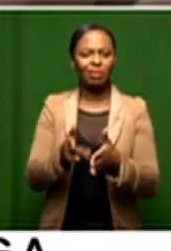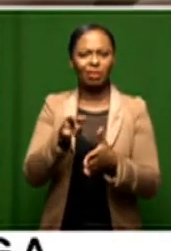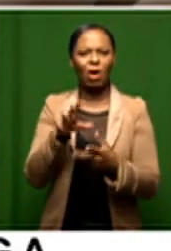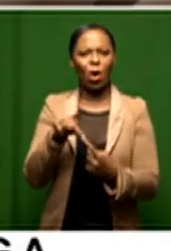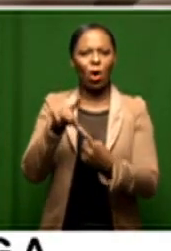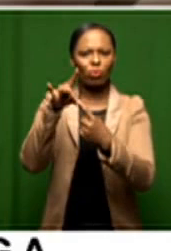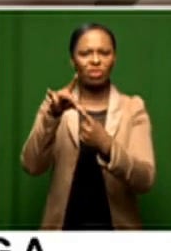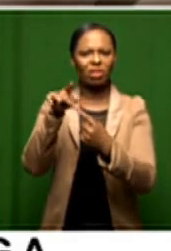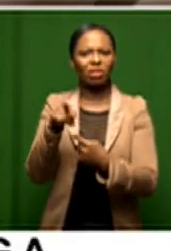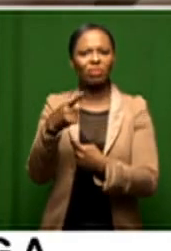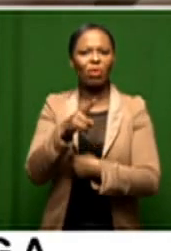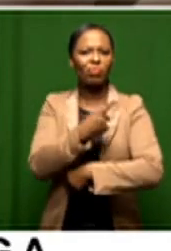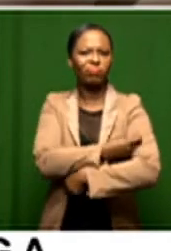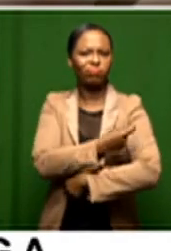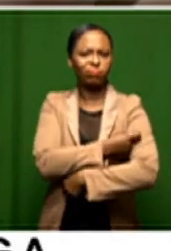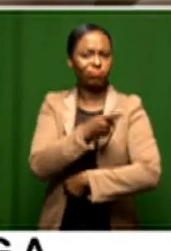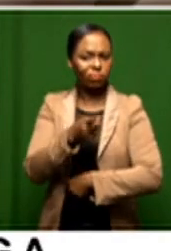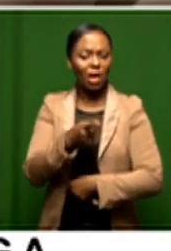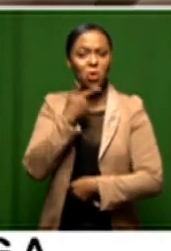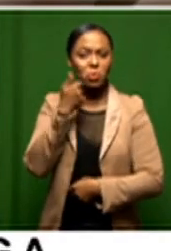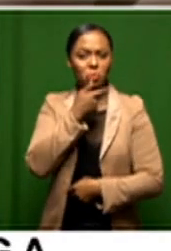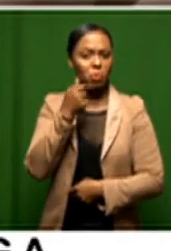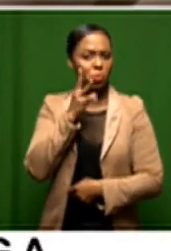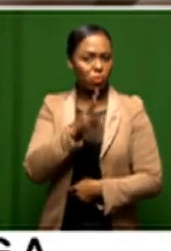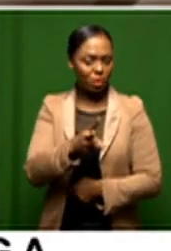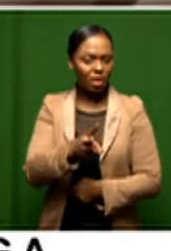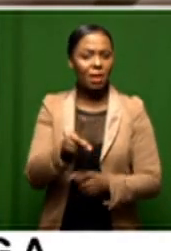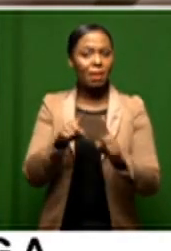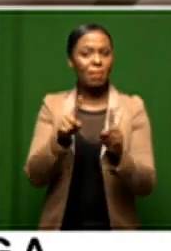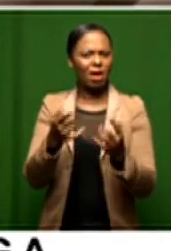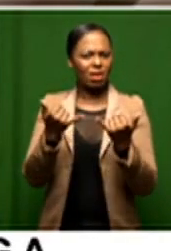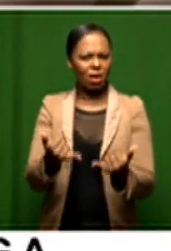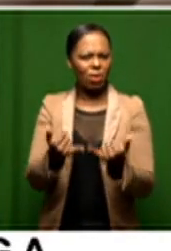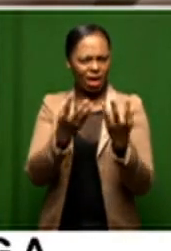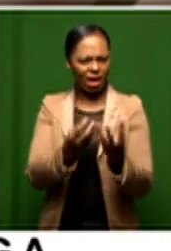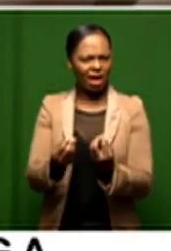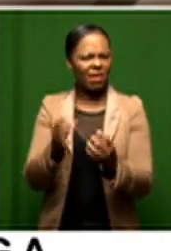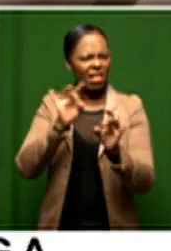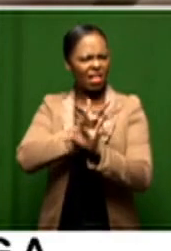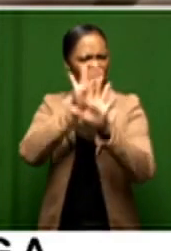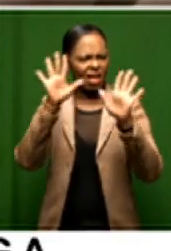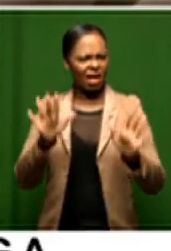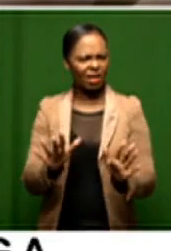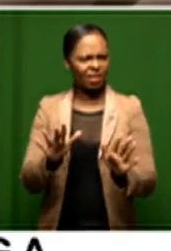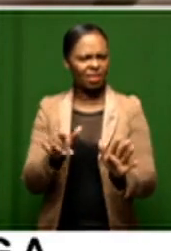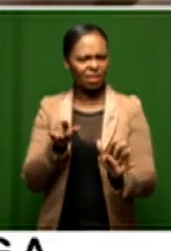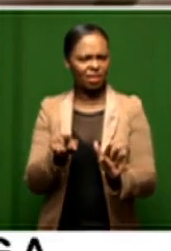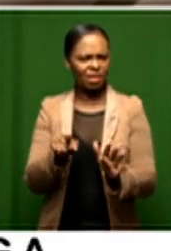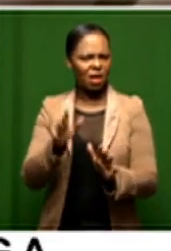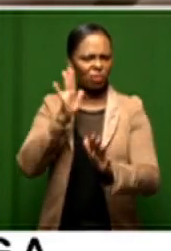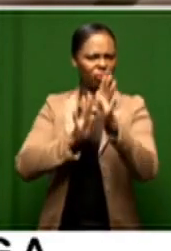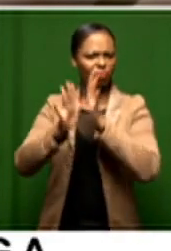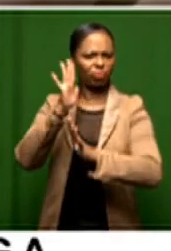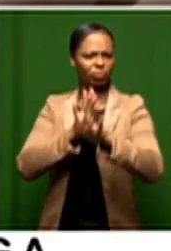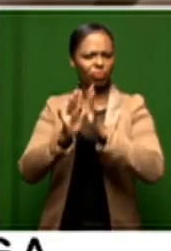option of a COVID-19 vaccine anytime soon. So do you have any clarity better than the rest of us as